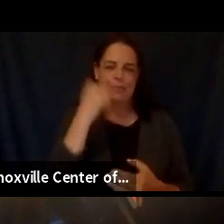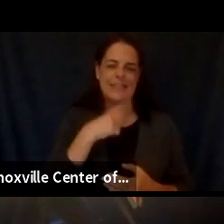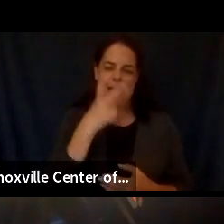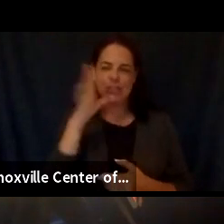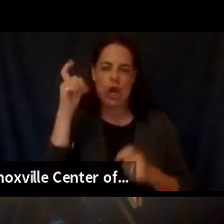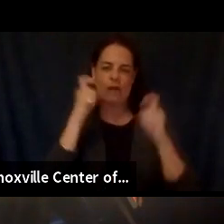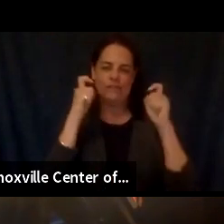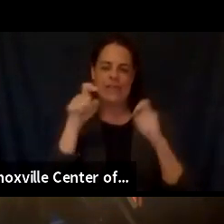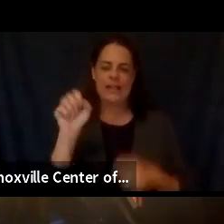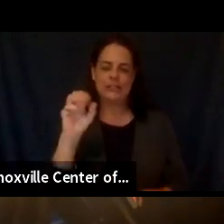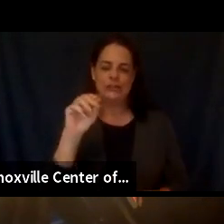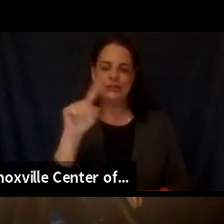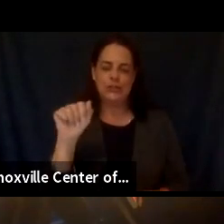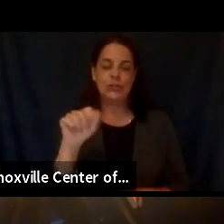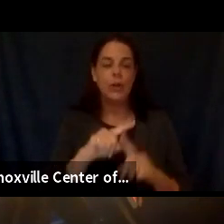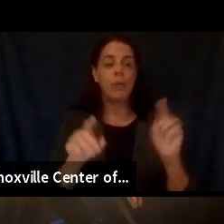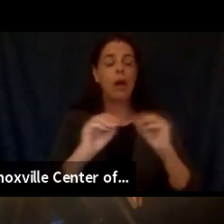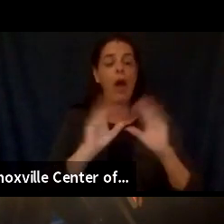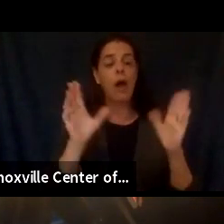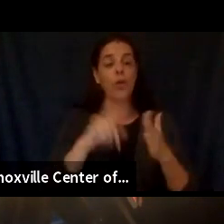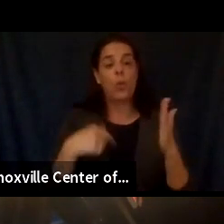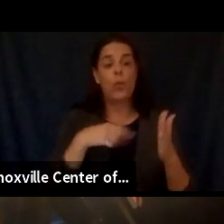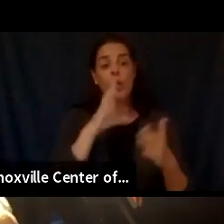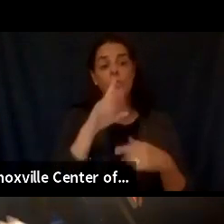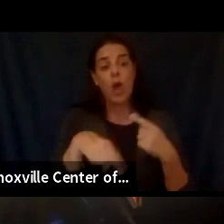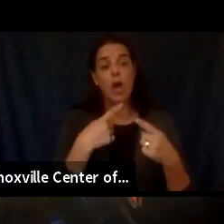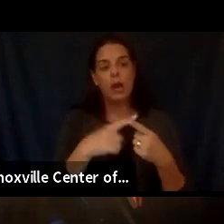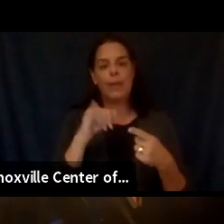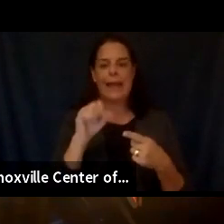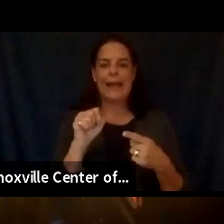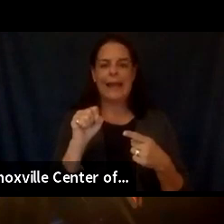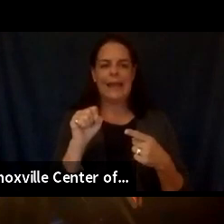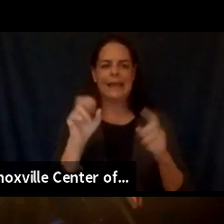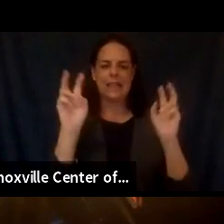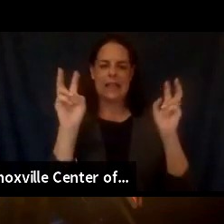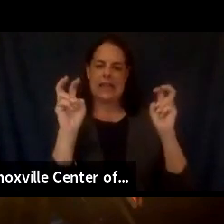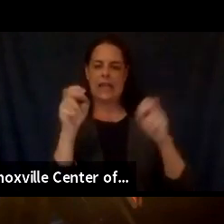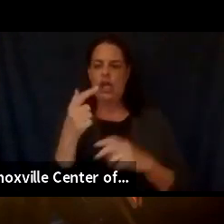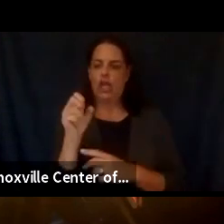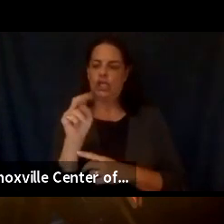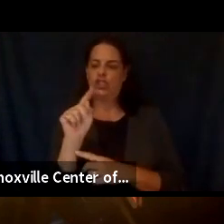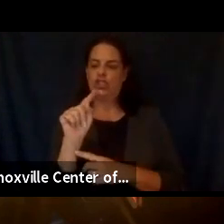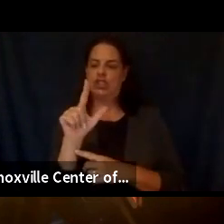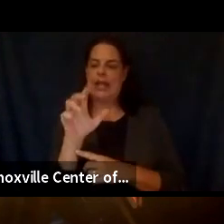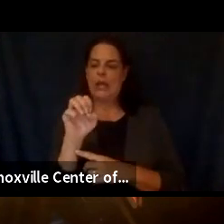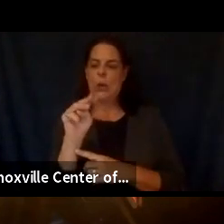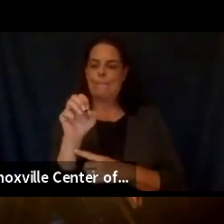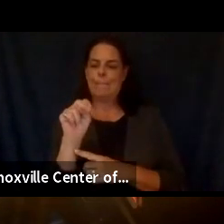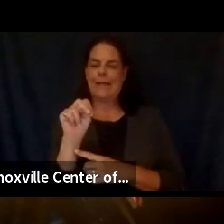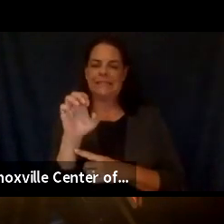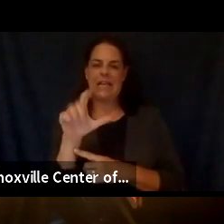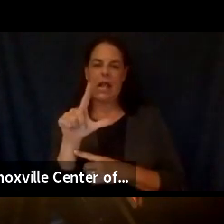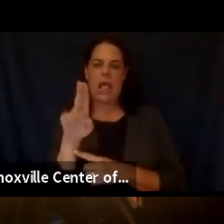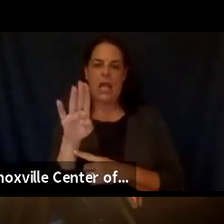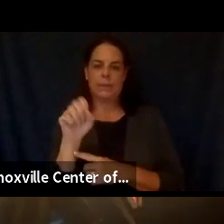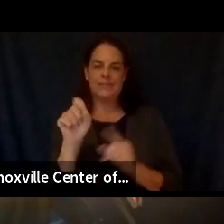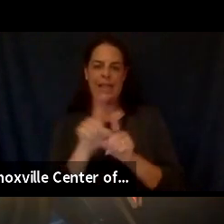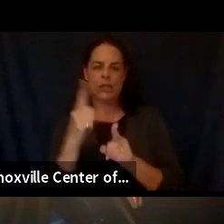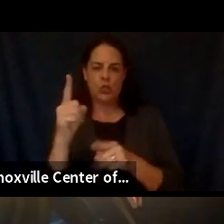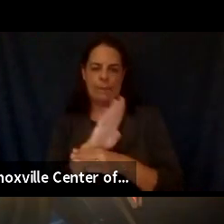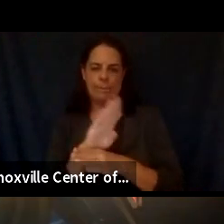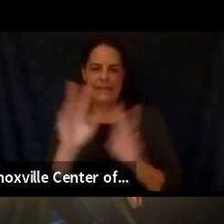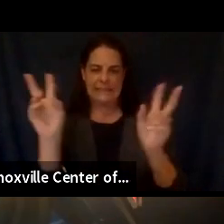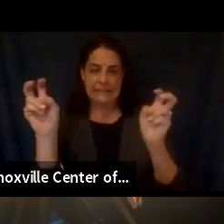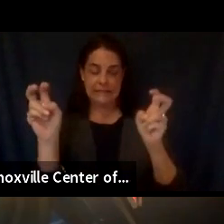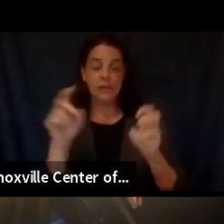But, obviously what we're talking about is we're talking about gentlemen's clubs, so-called gentlemen's clubs here. And as one of the entities, although there